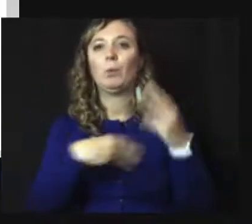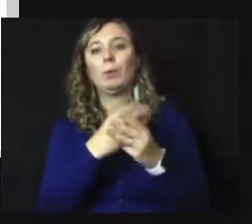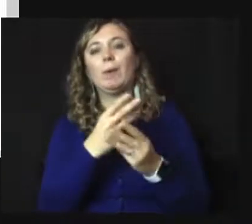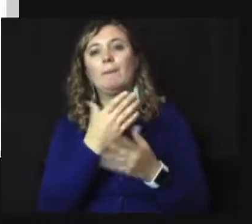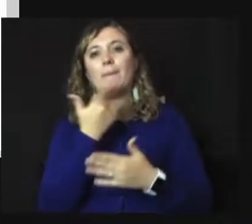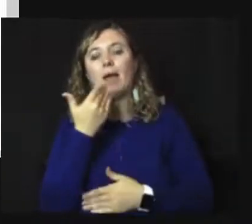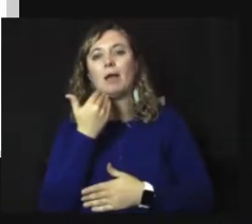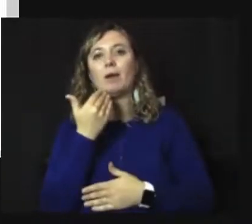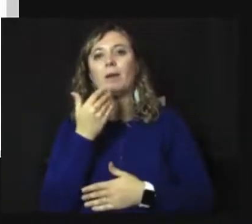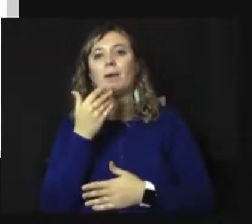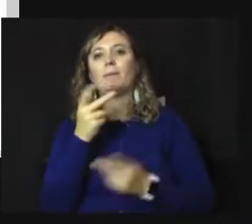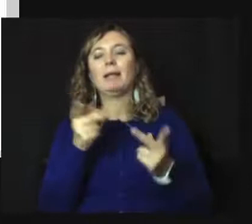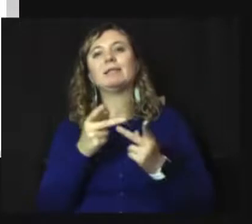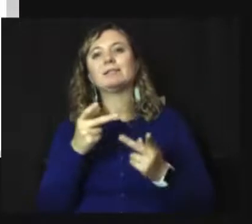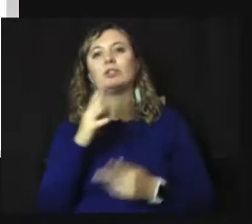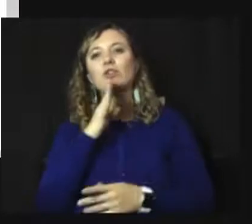Patreon.